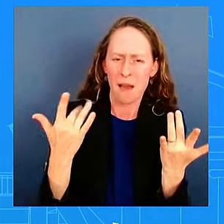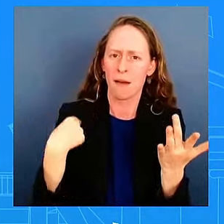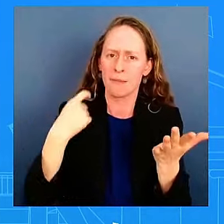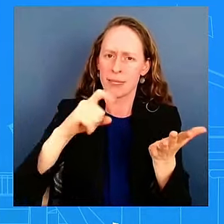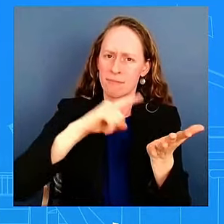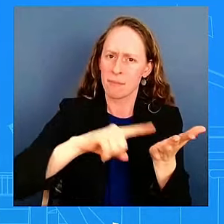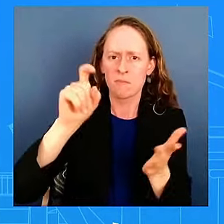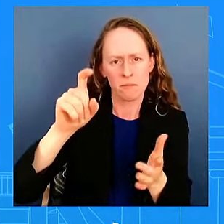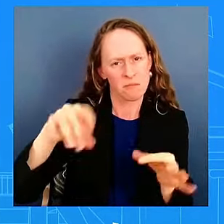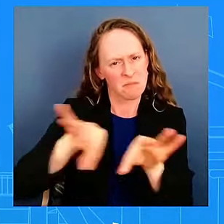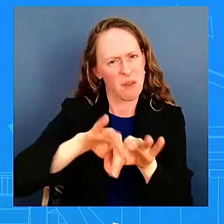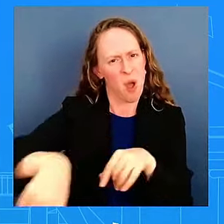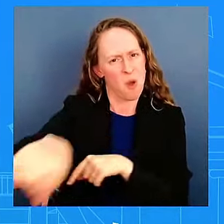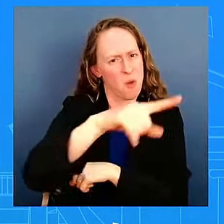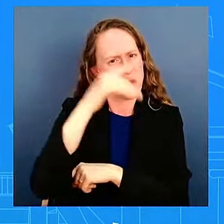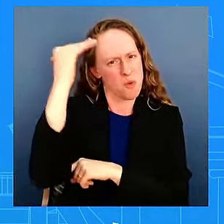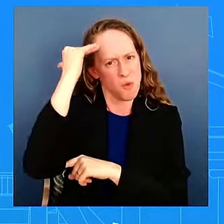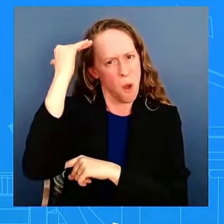review,